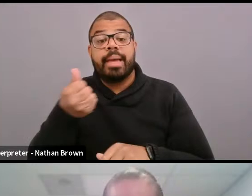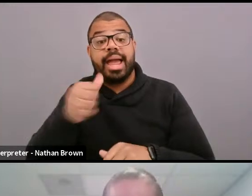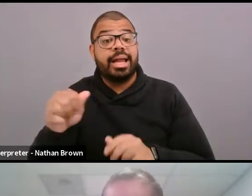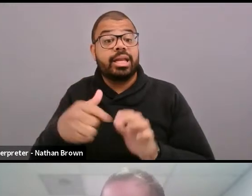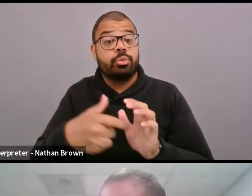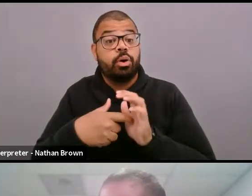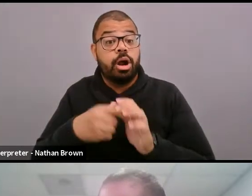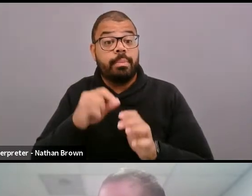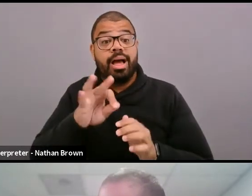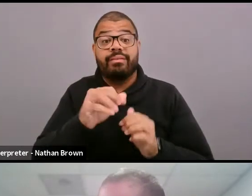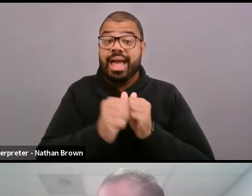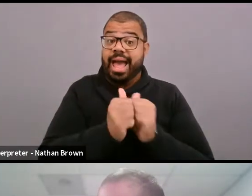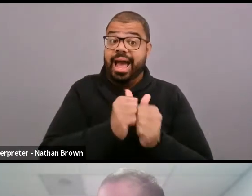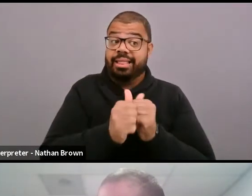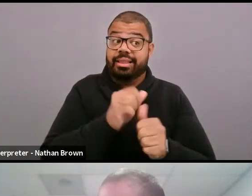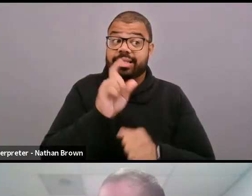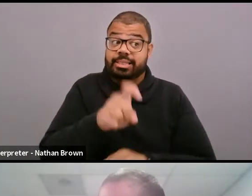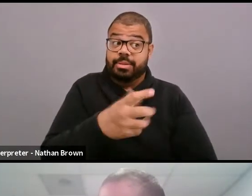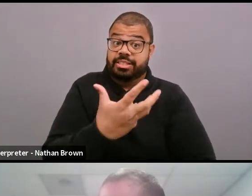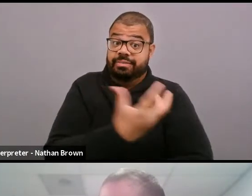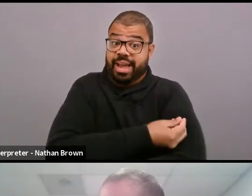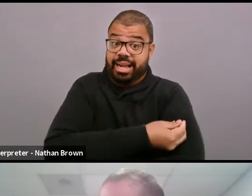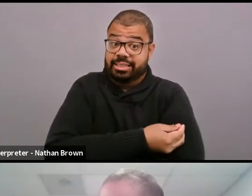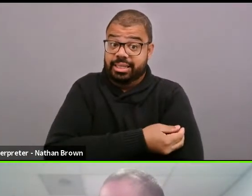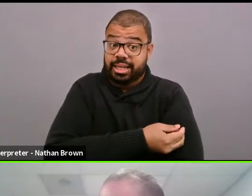the athletes to be vaccinated right now?